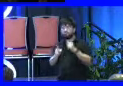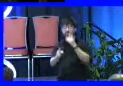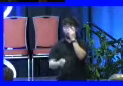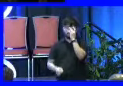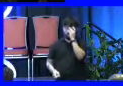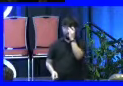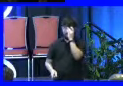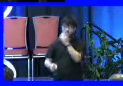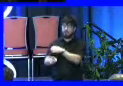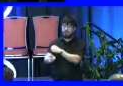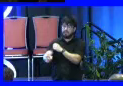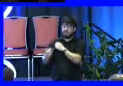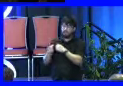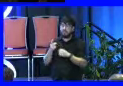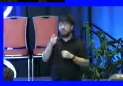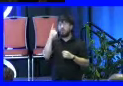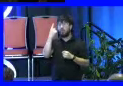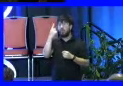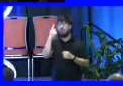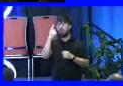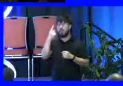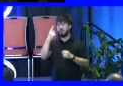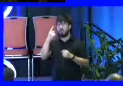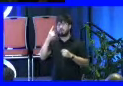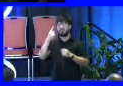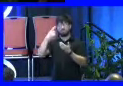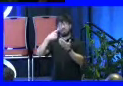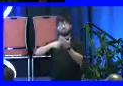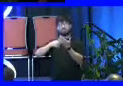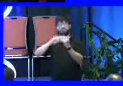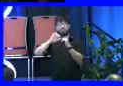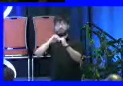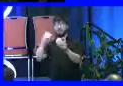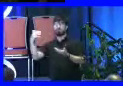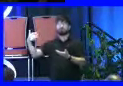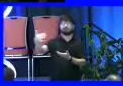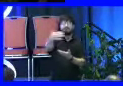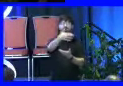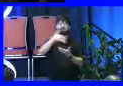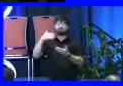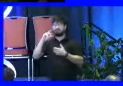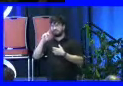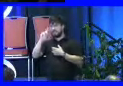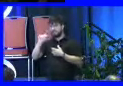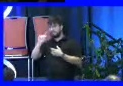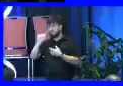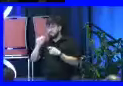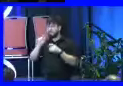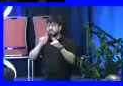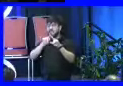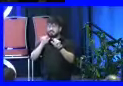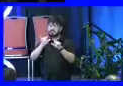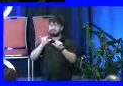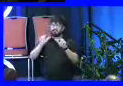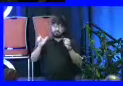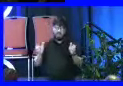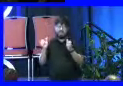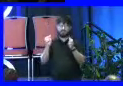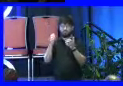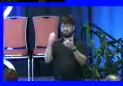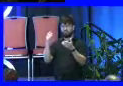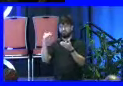think one of them is, I talked about the collection of data and our efforts to get our hands on more data to